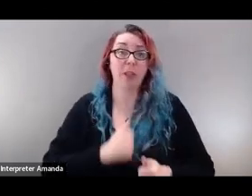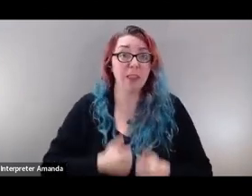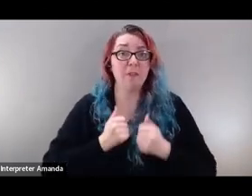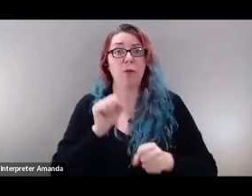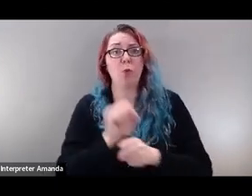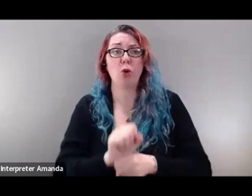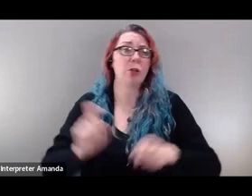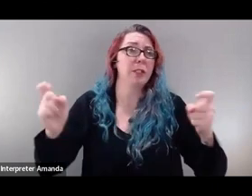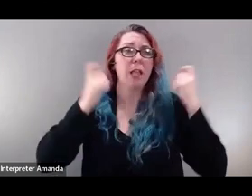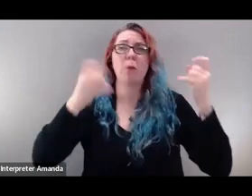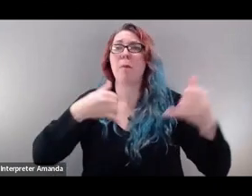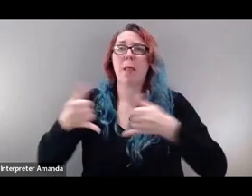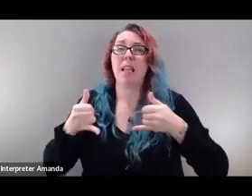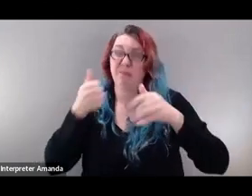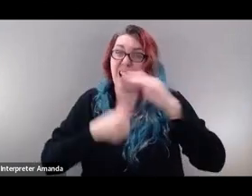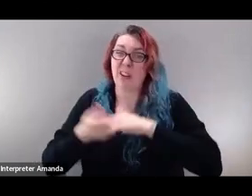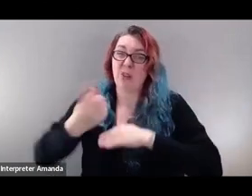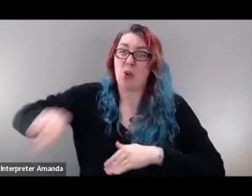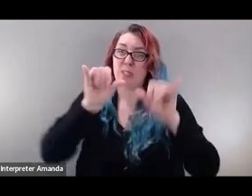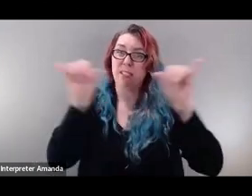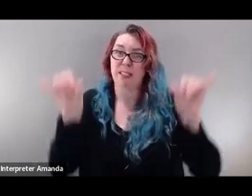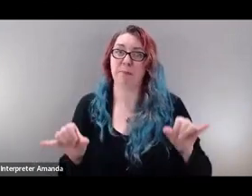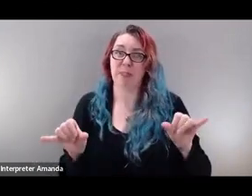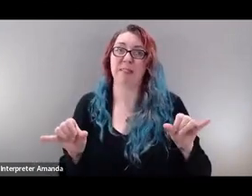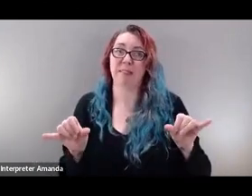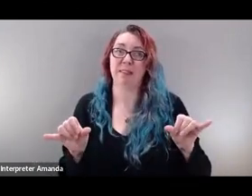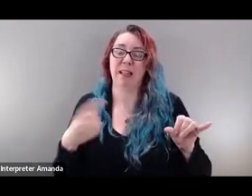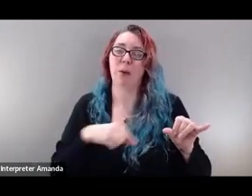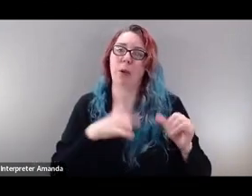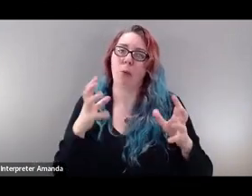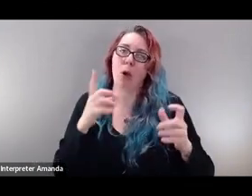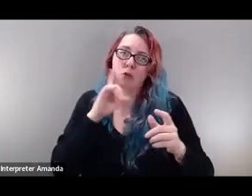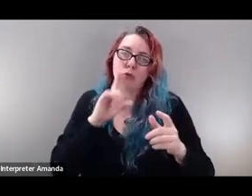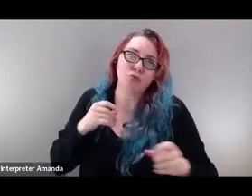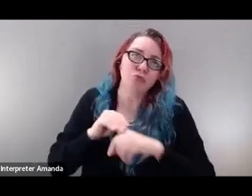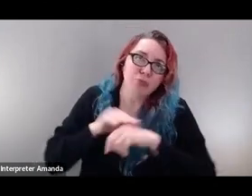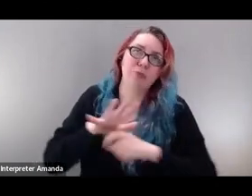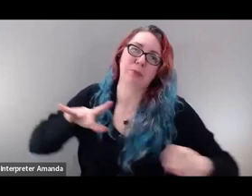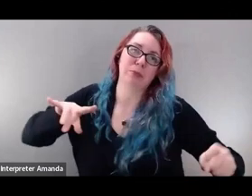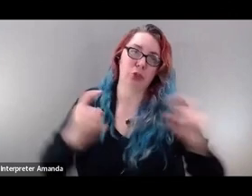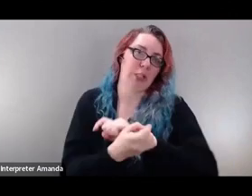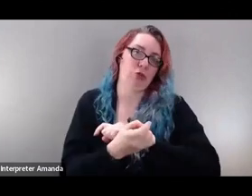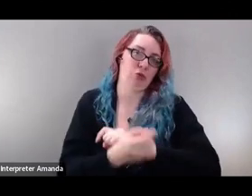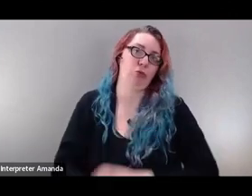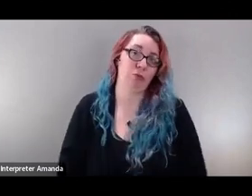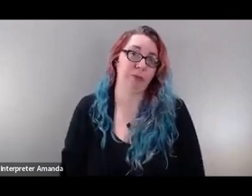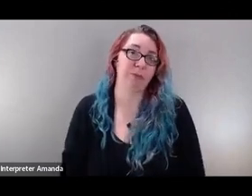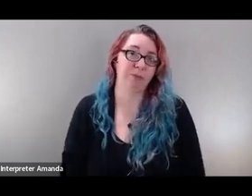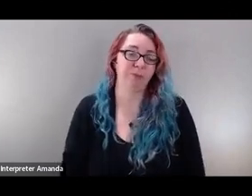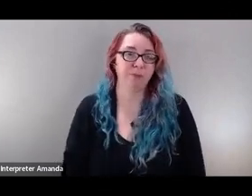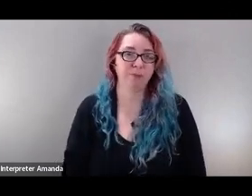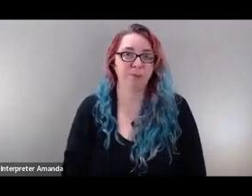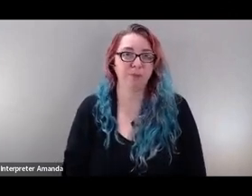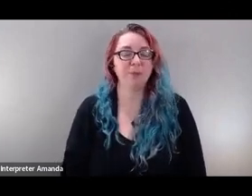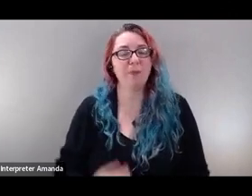celebrate. It moves us towards change. Folks present today are connecting from throughout Turtle Island, and